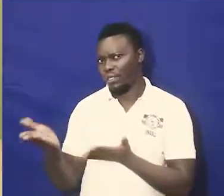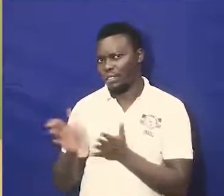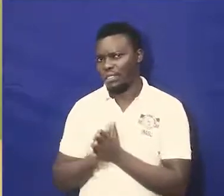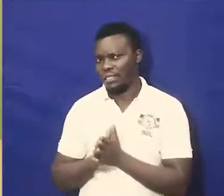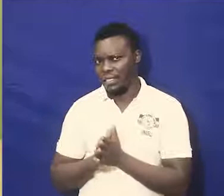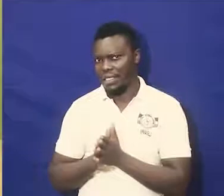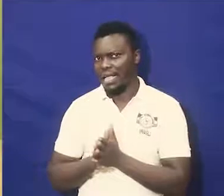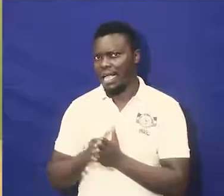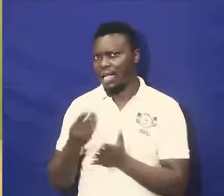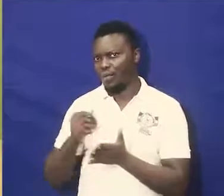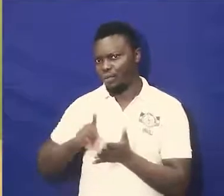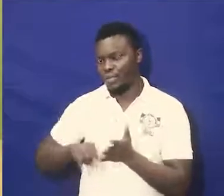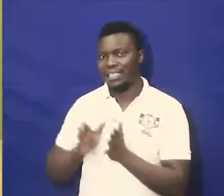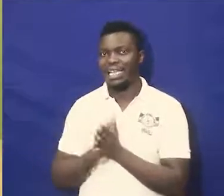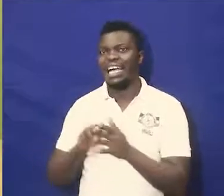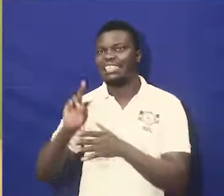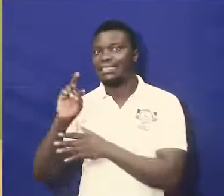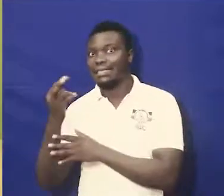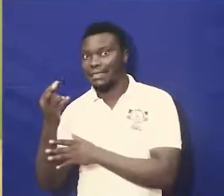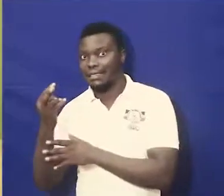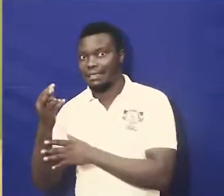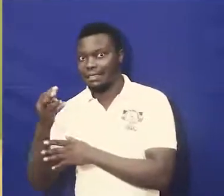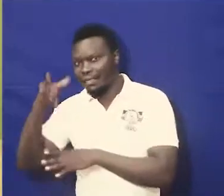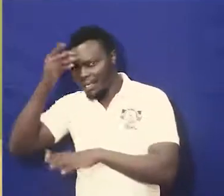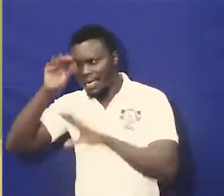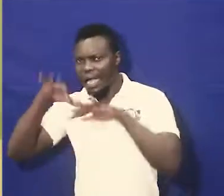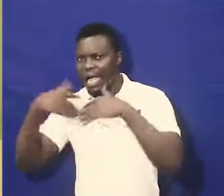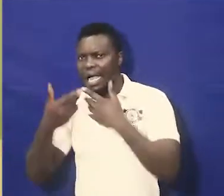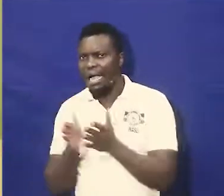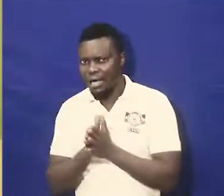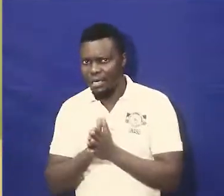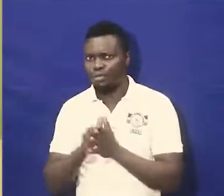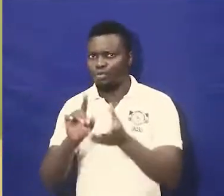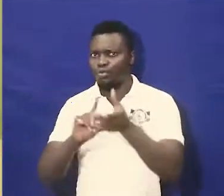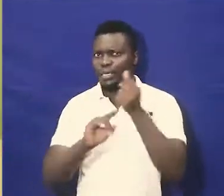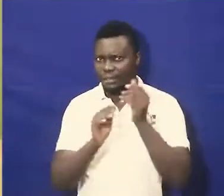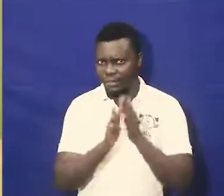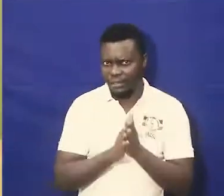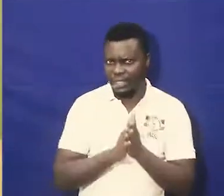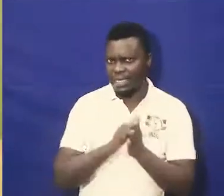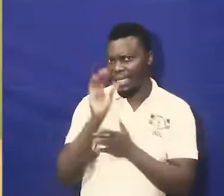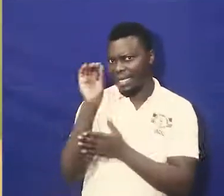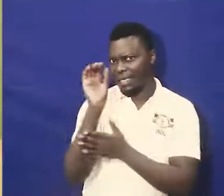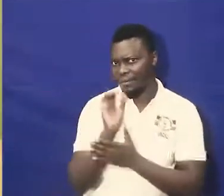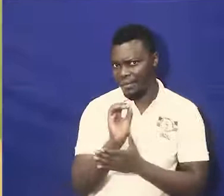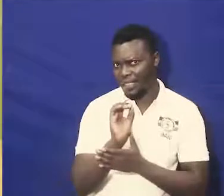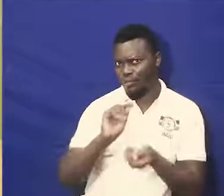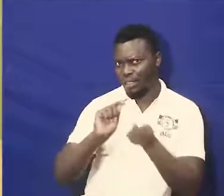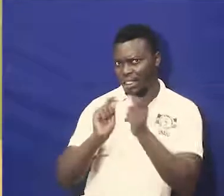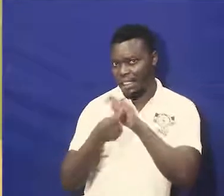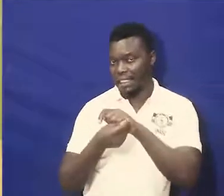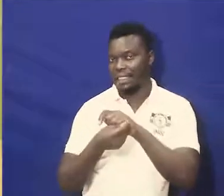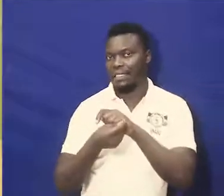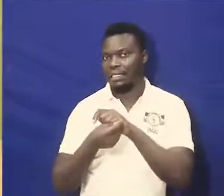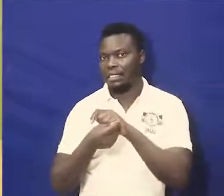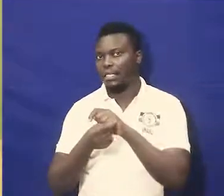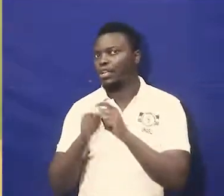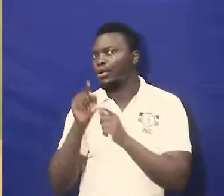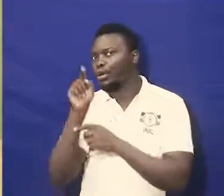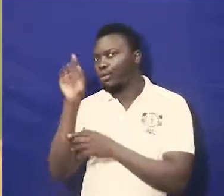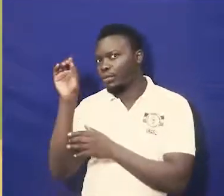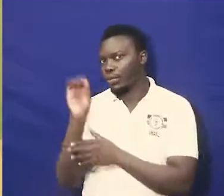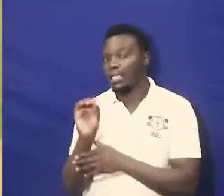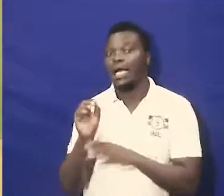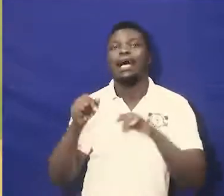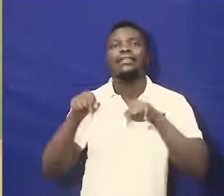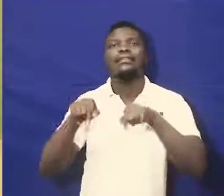express each of those as a percentage. In the lessons to follow, beginning with this one, we are going